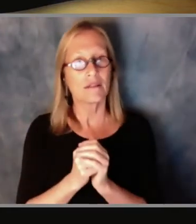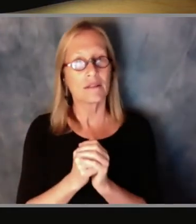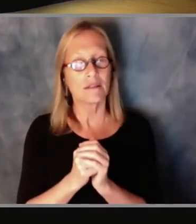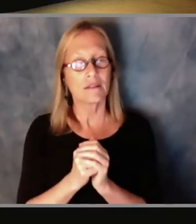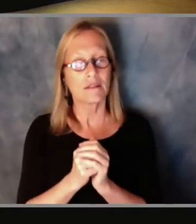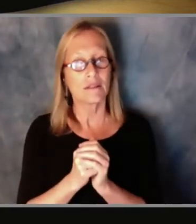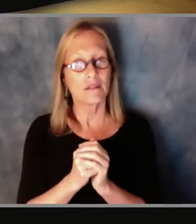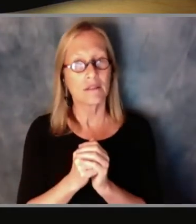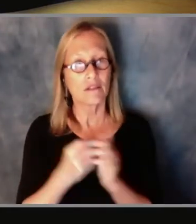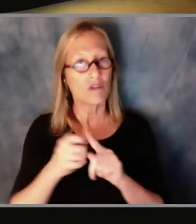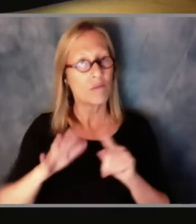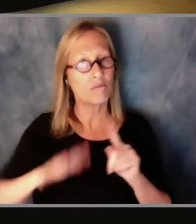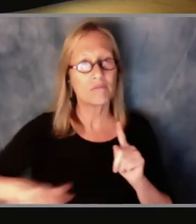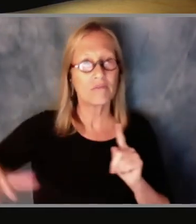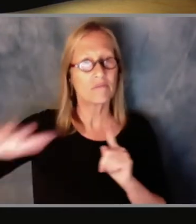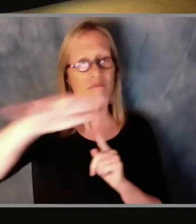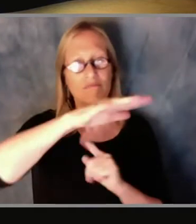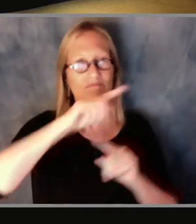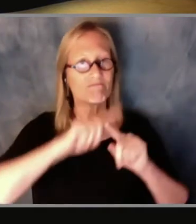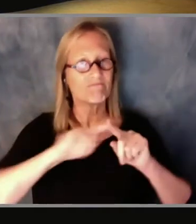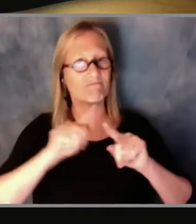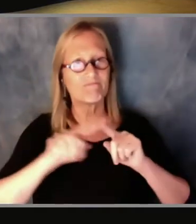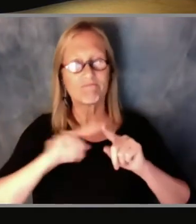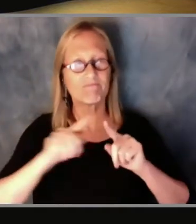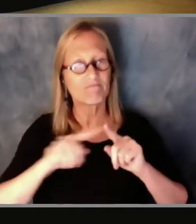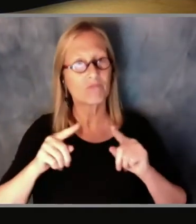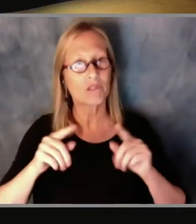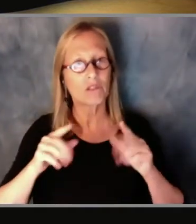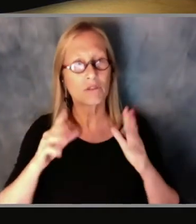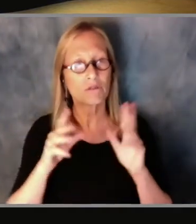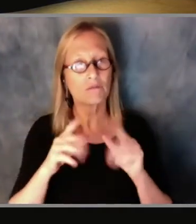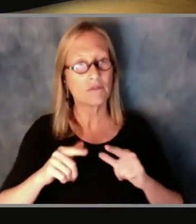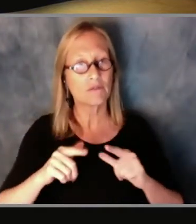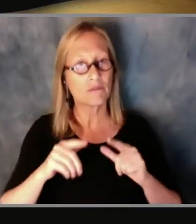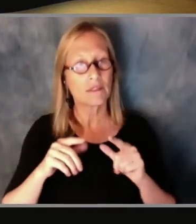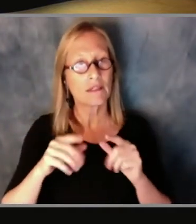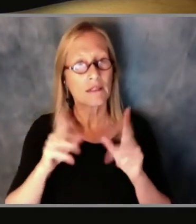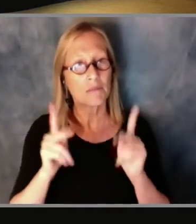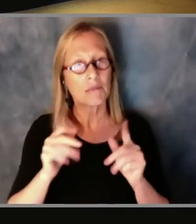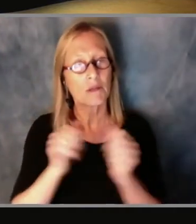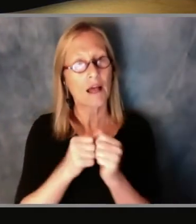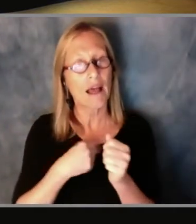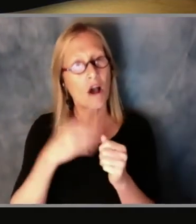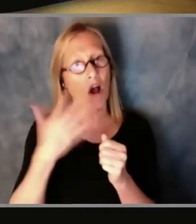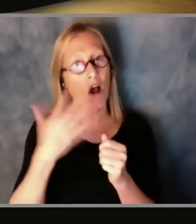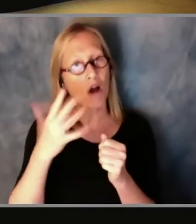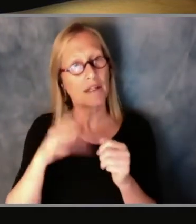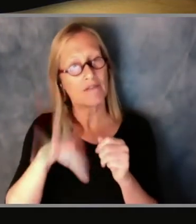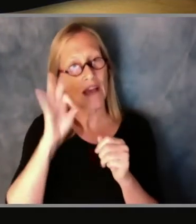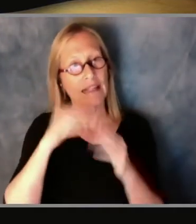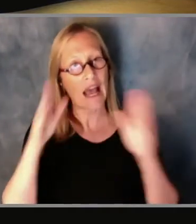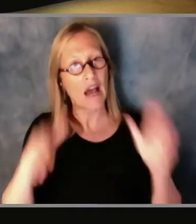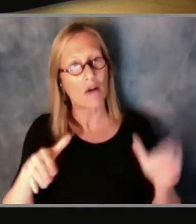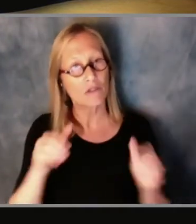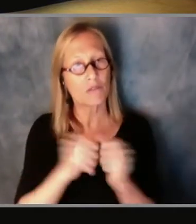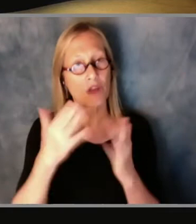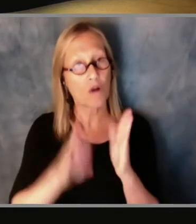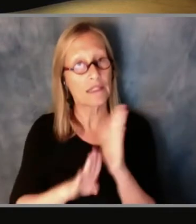from all walks of life are able to find housing in our already developed areas. I'd also like to see more